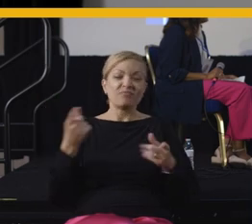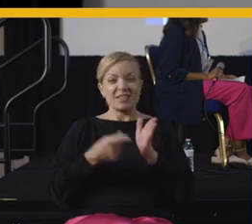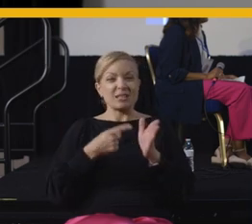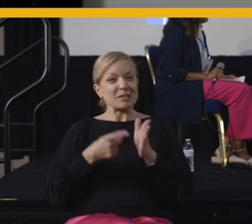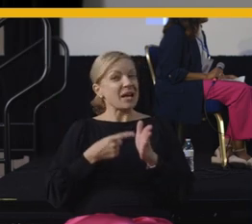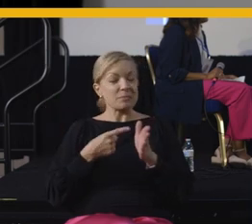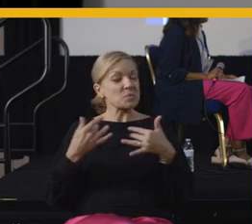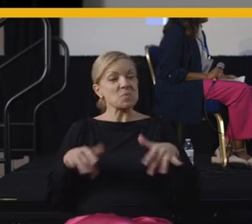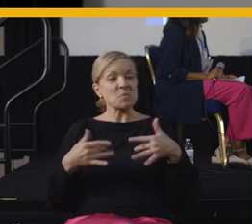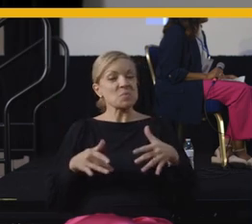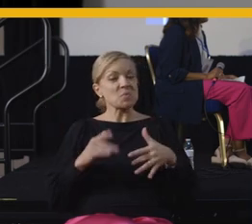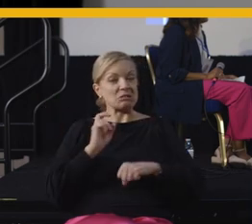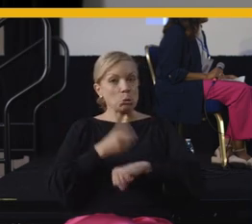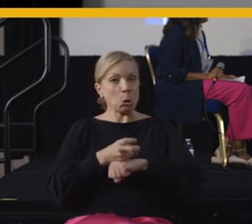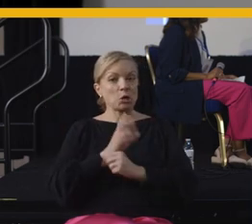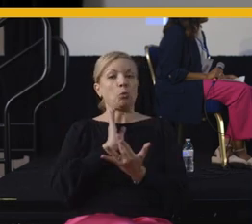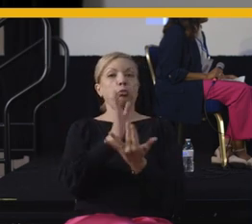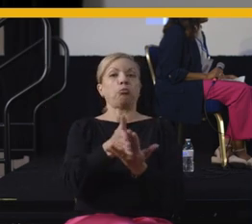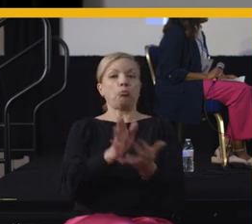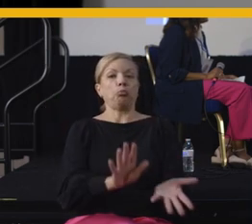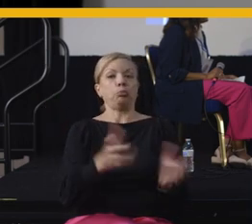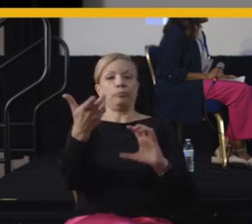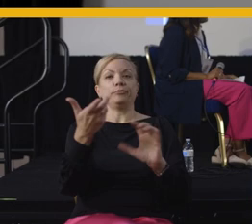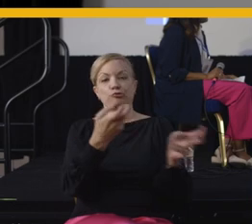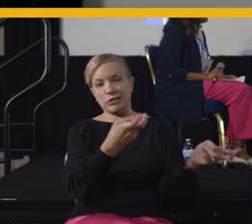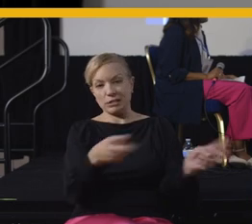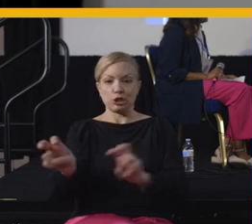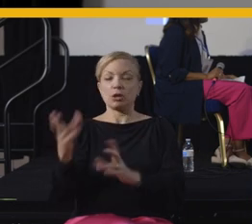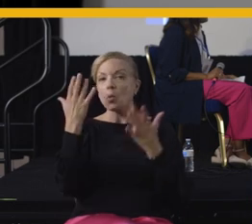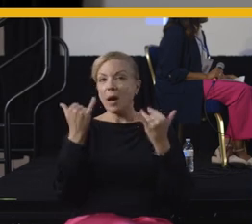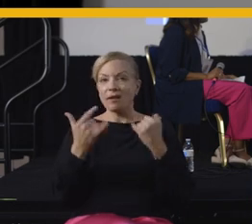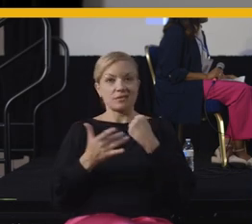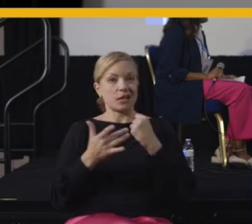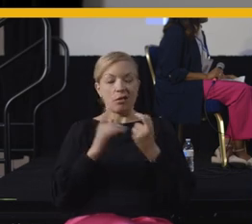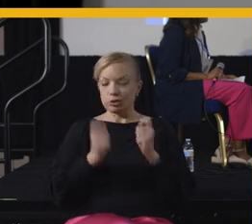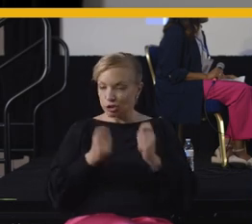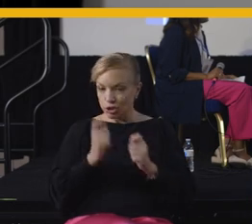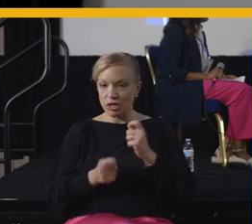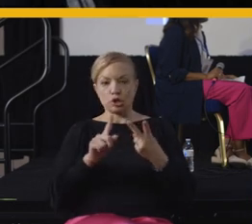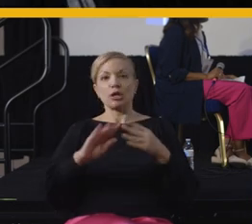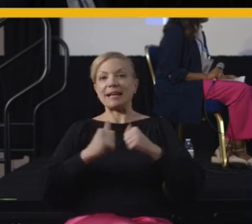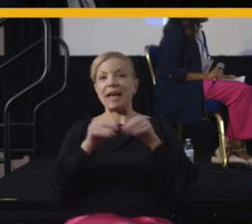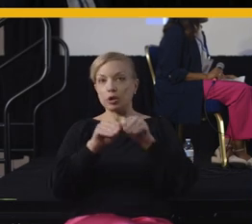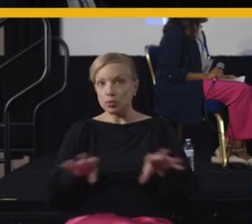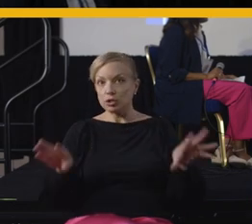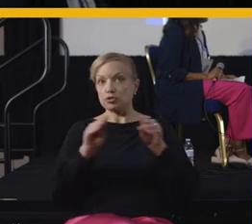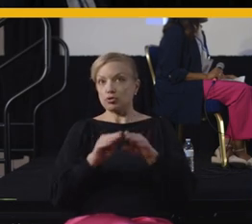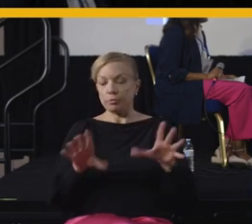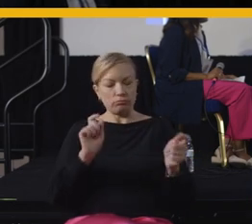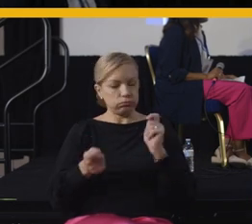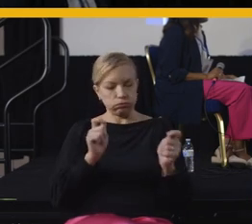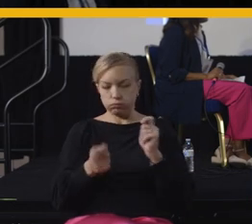sometimes making these transitions when technology is changing, means of distribution is just so